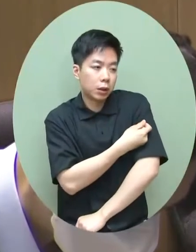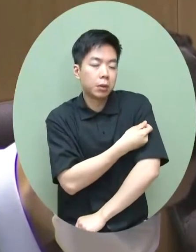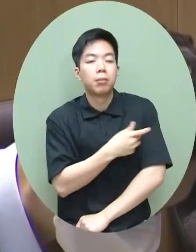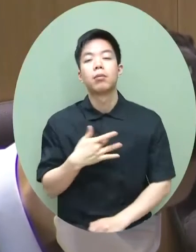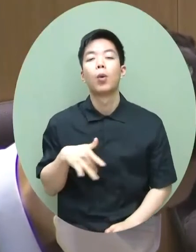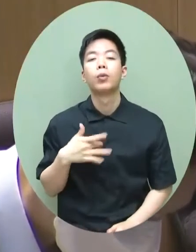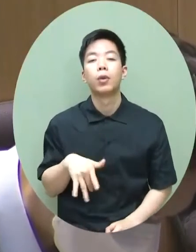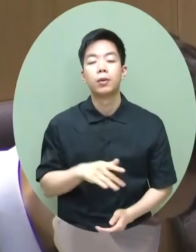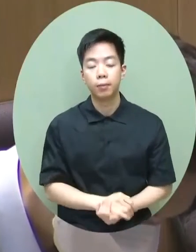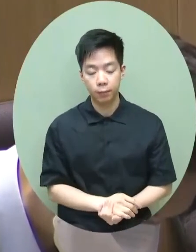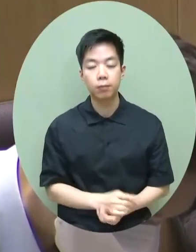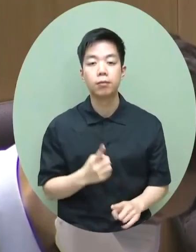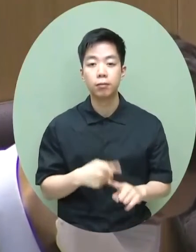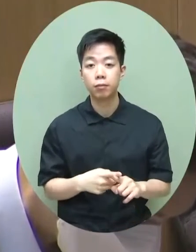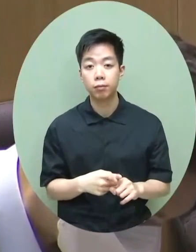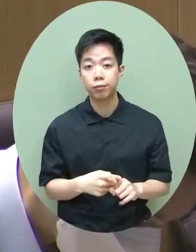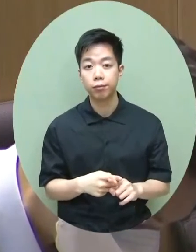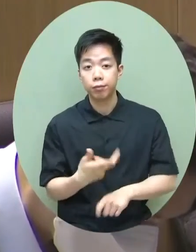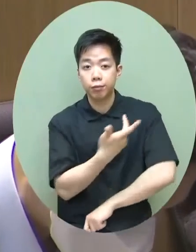rate, and the experts have advised